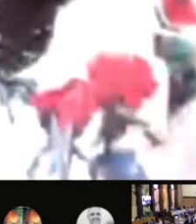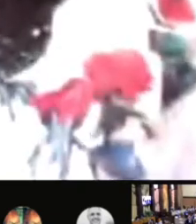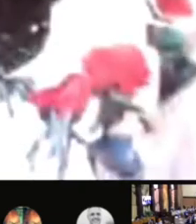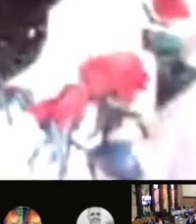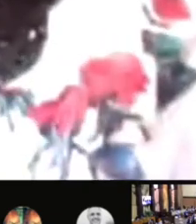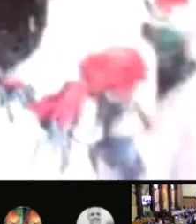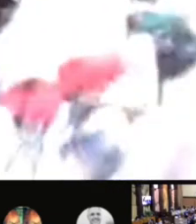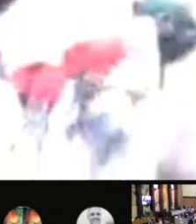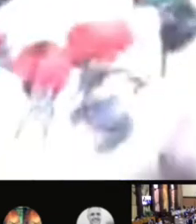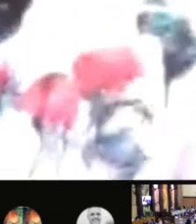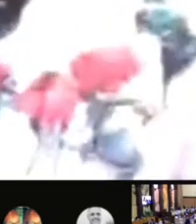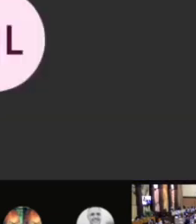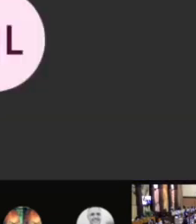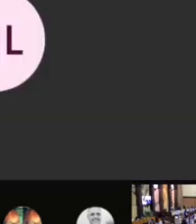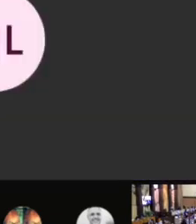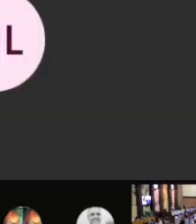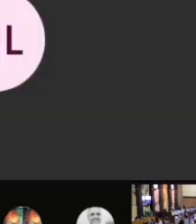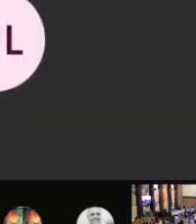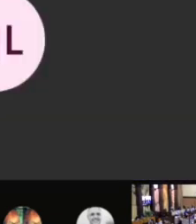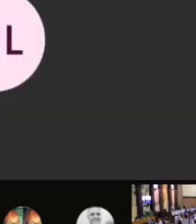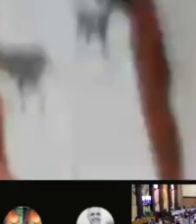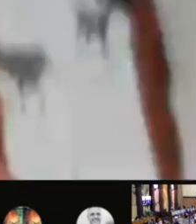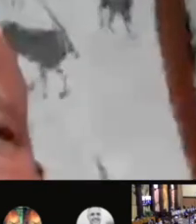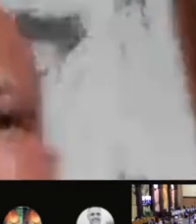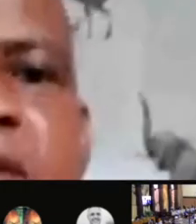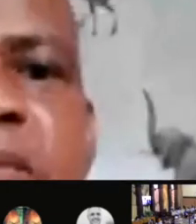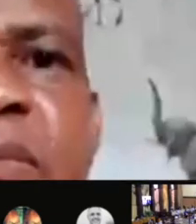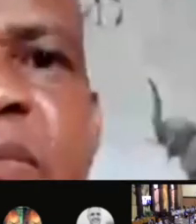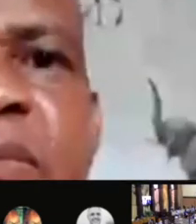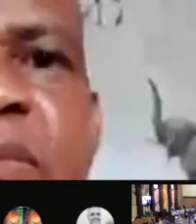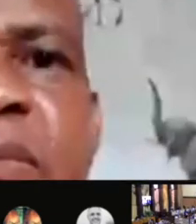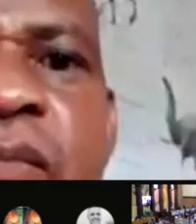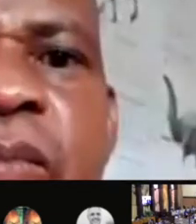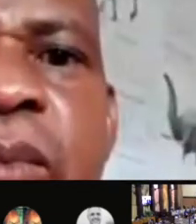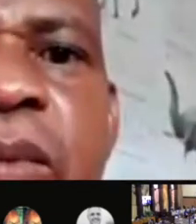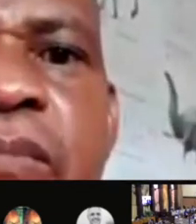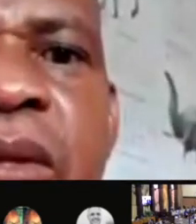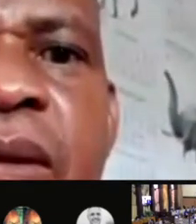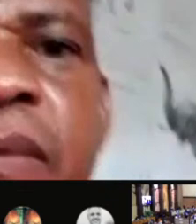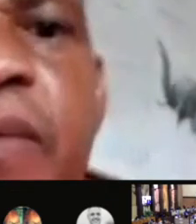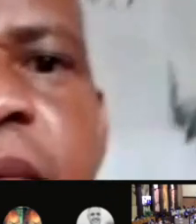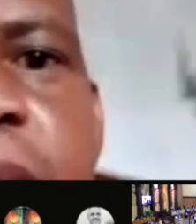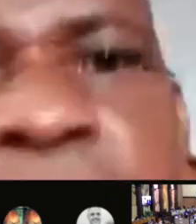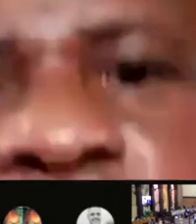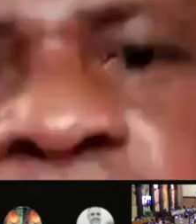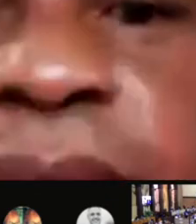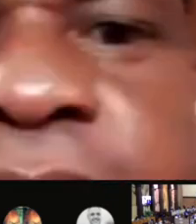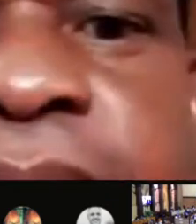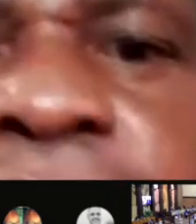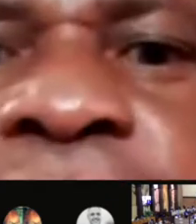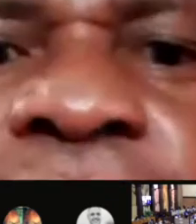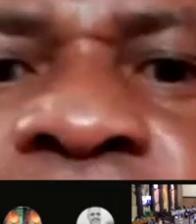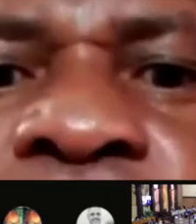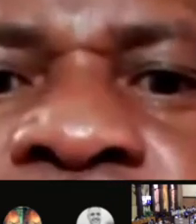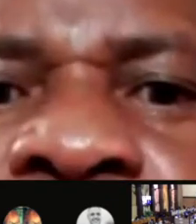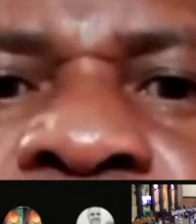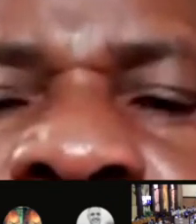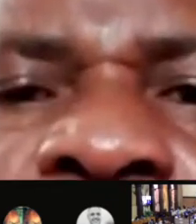Then I'm going to put on my camera. Thanks. Okay. All right. Hey.